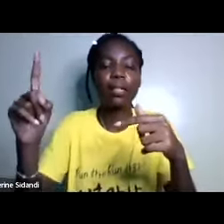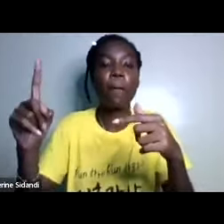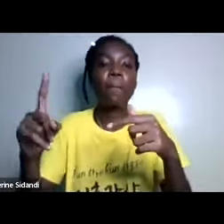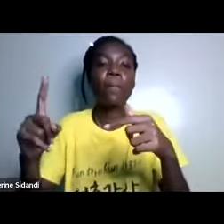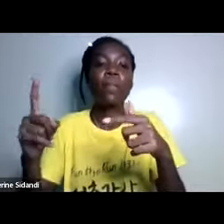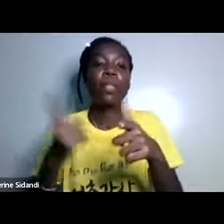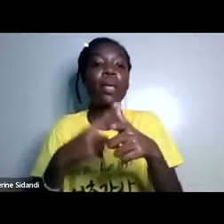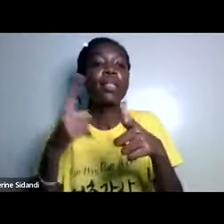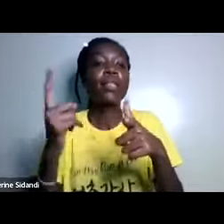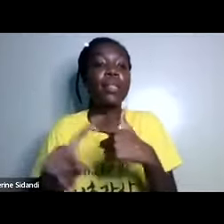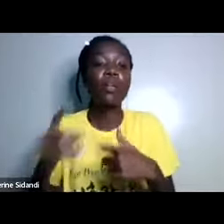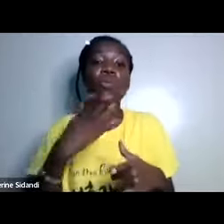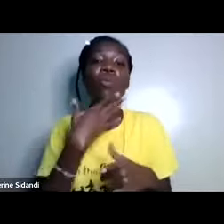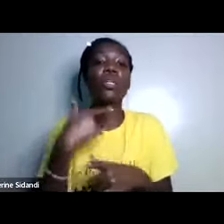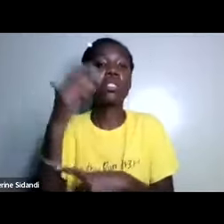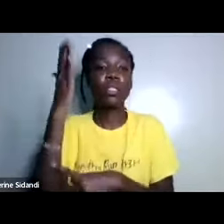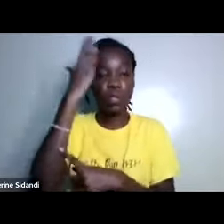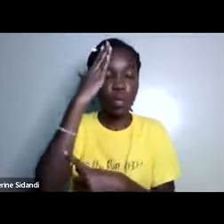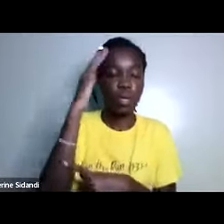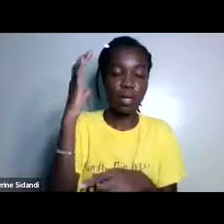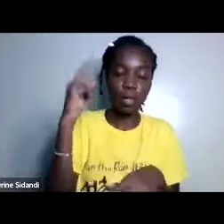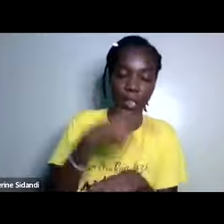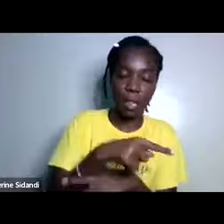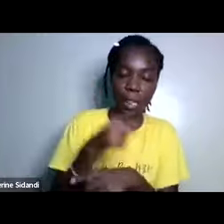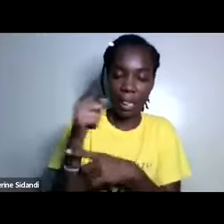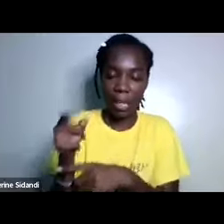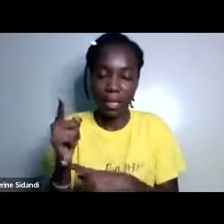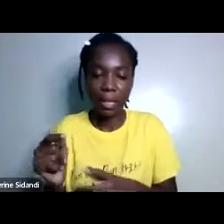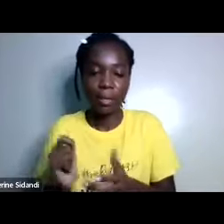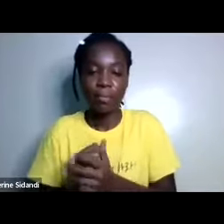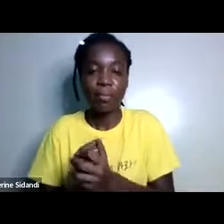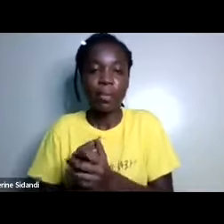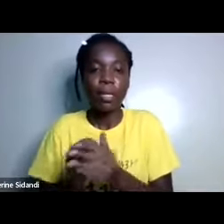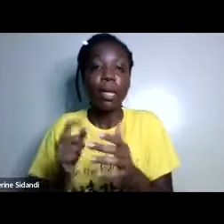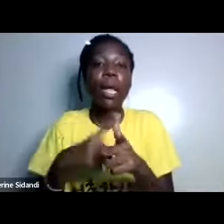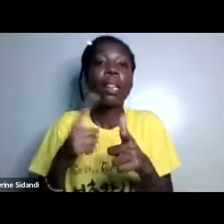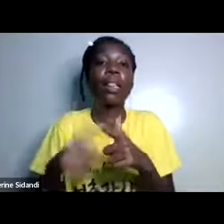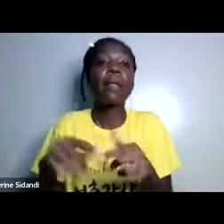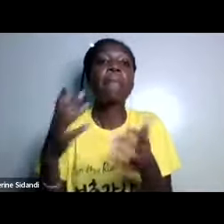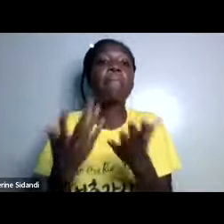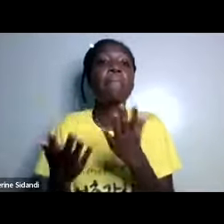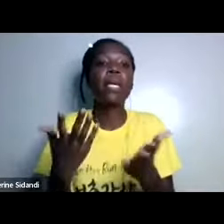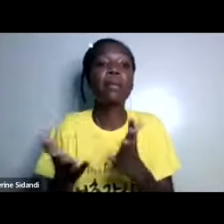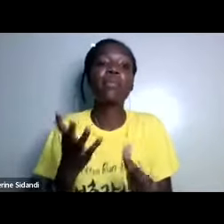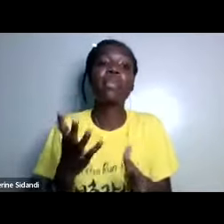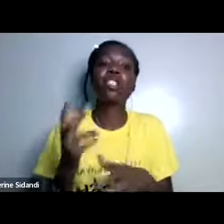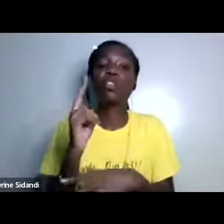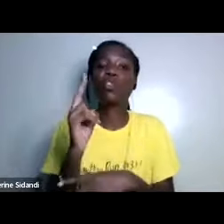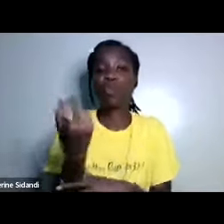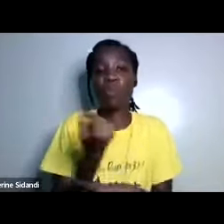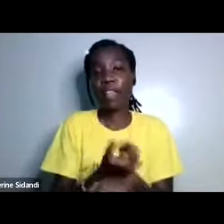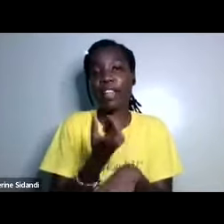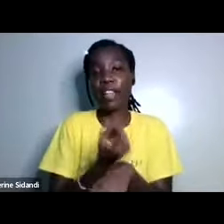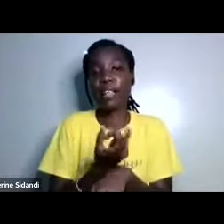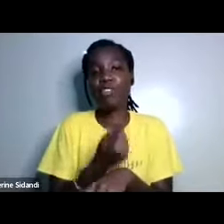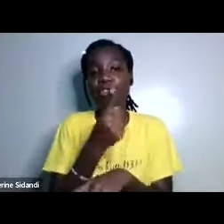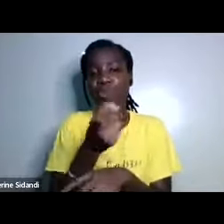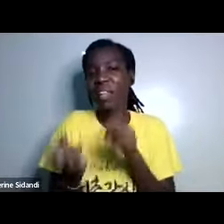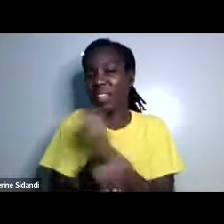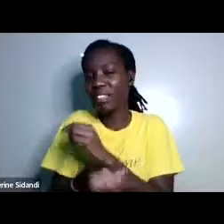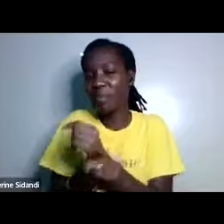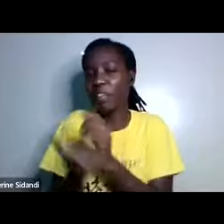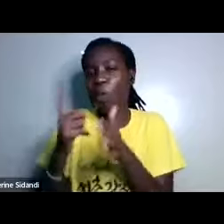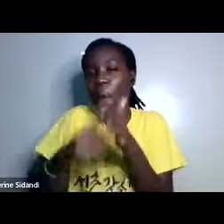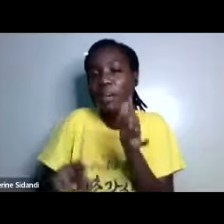these funnels, you need to do this. And maybe just in like 2 minutes, you can explain to us what